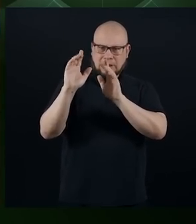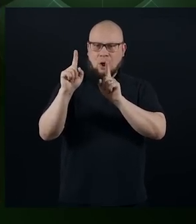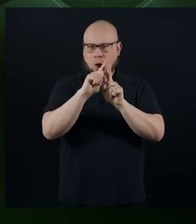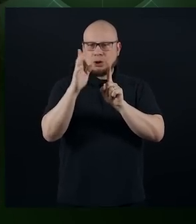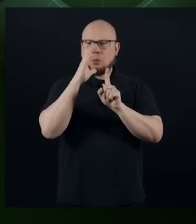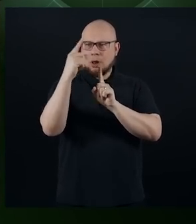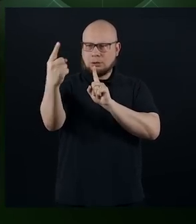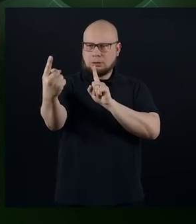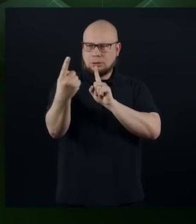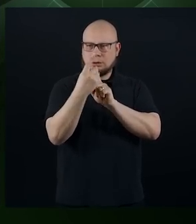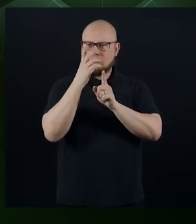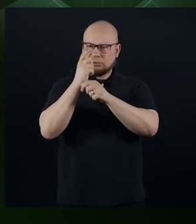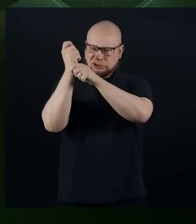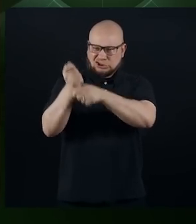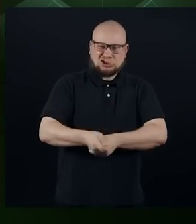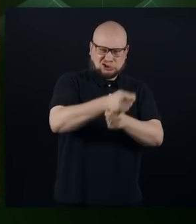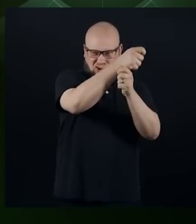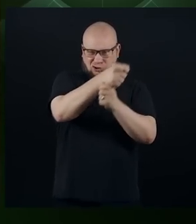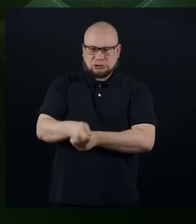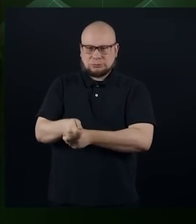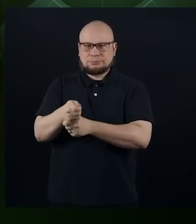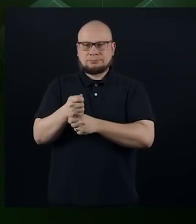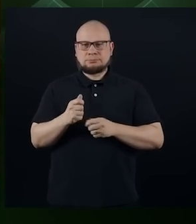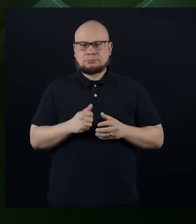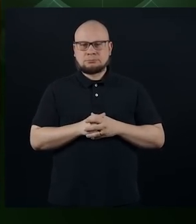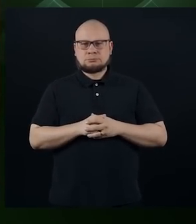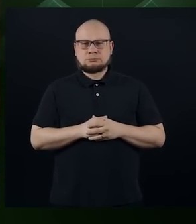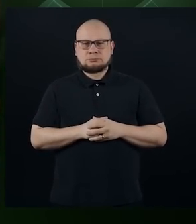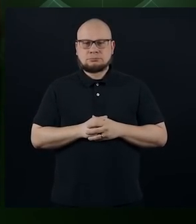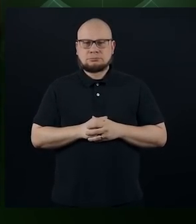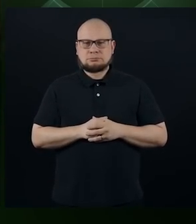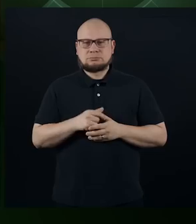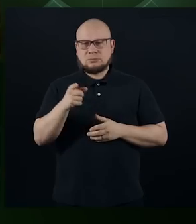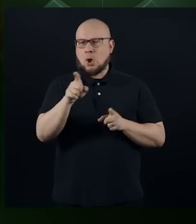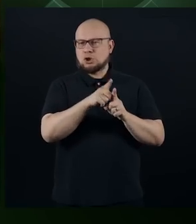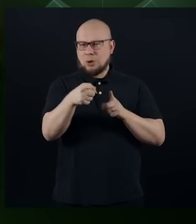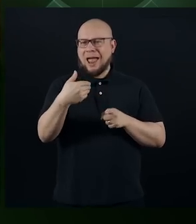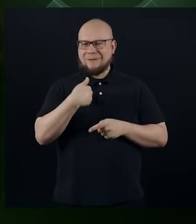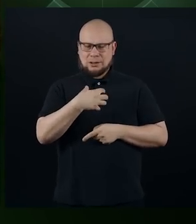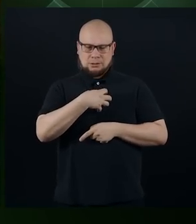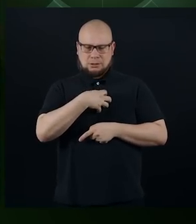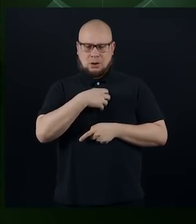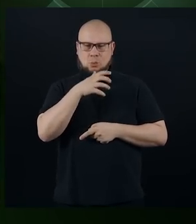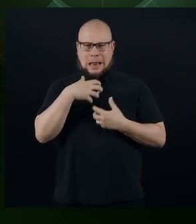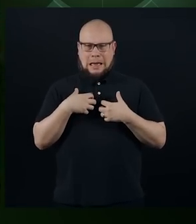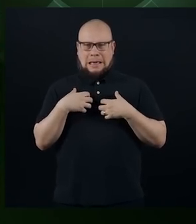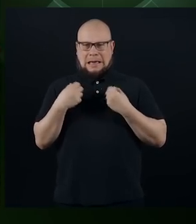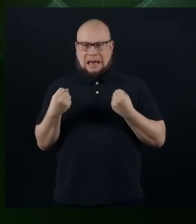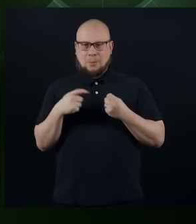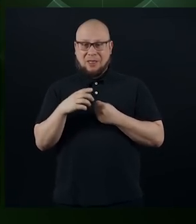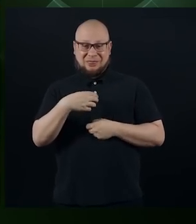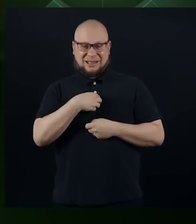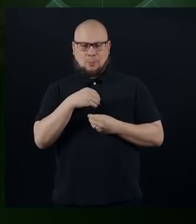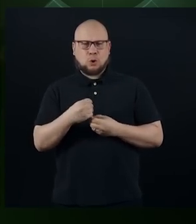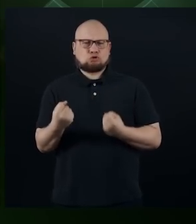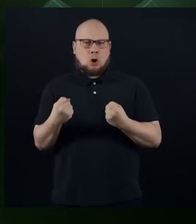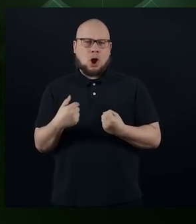close and attack you, but they'll do so with the trident. And again, they're able to heal themselves, but their gem is a little bit more